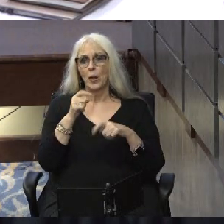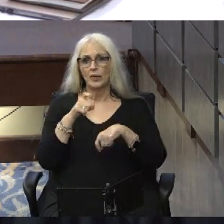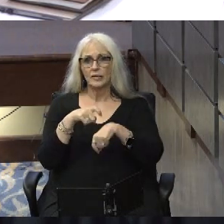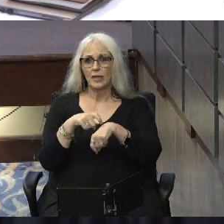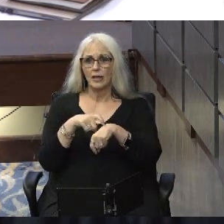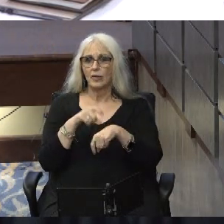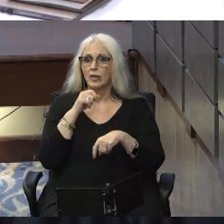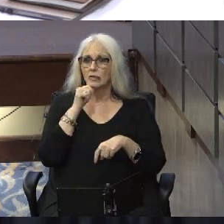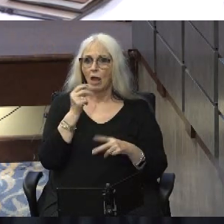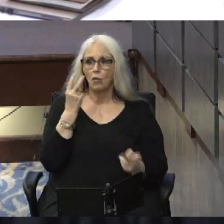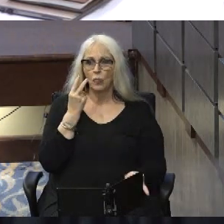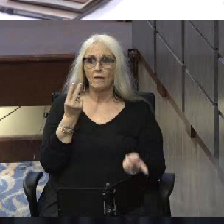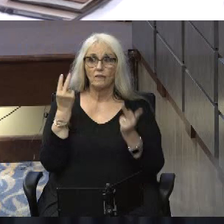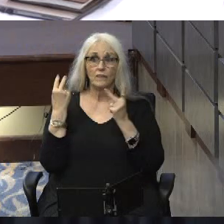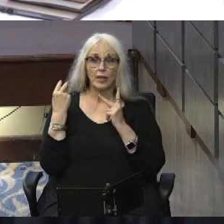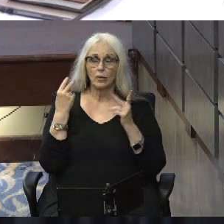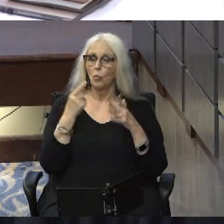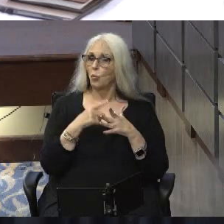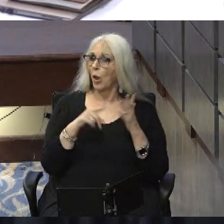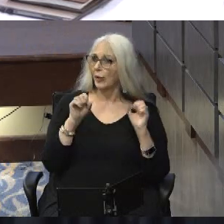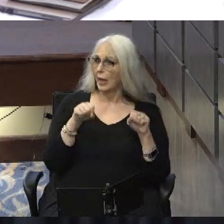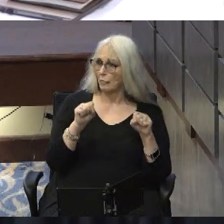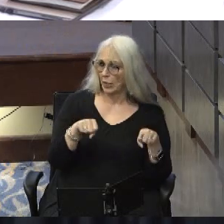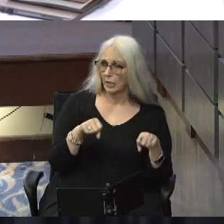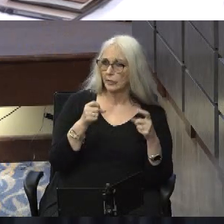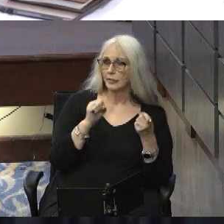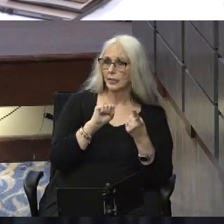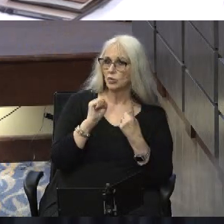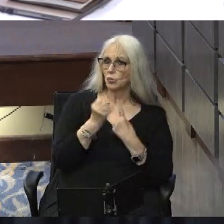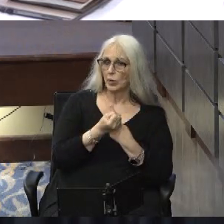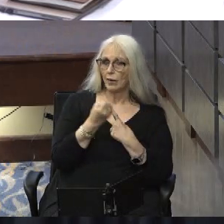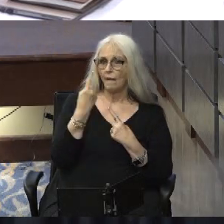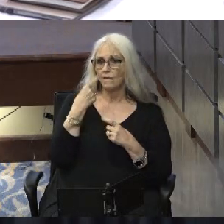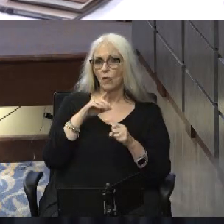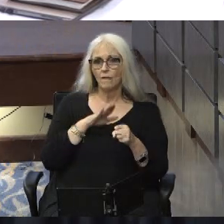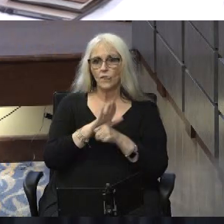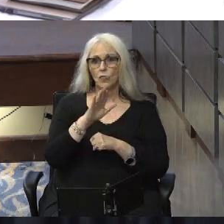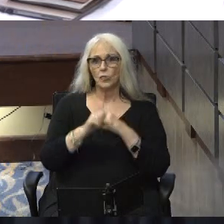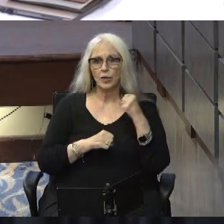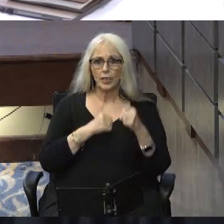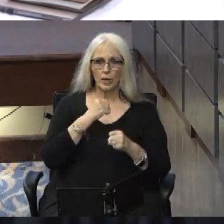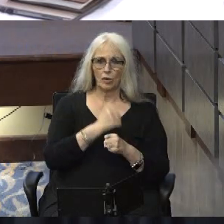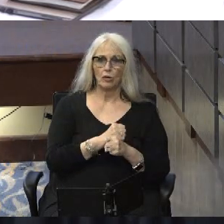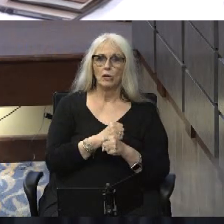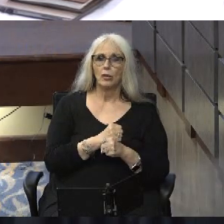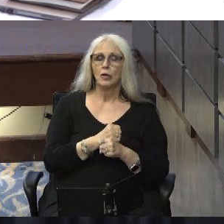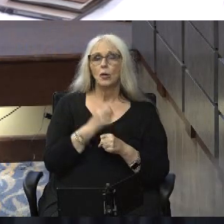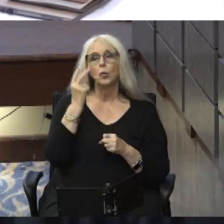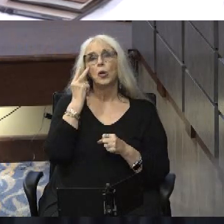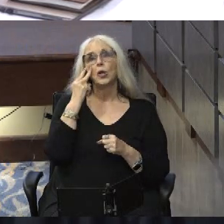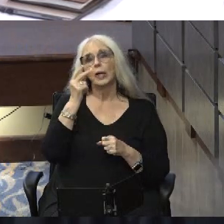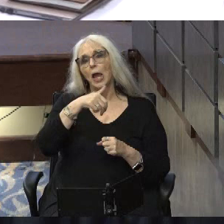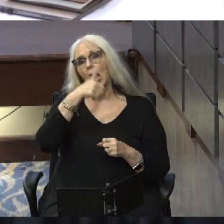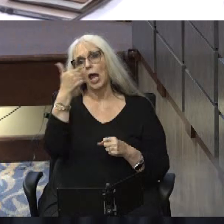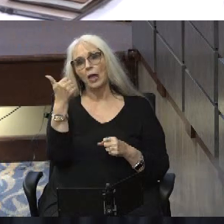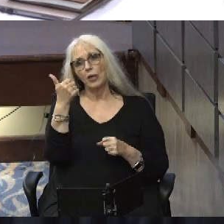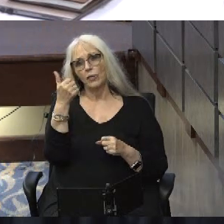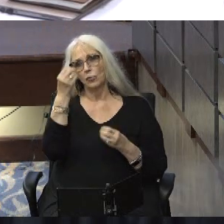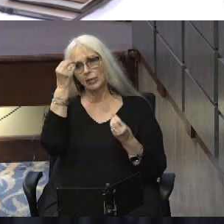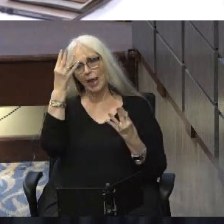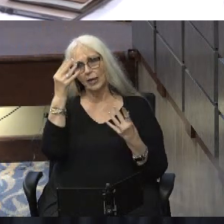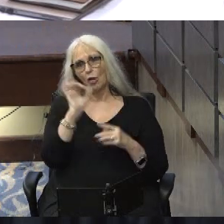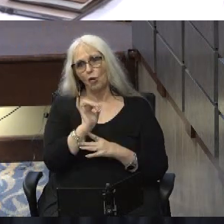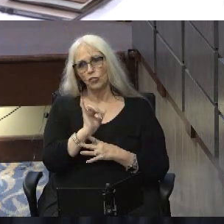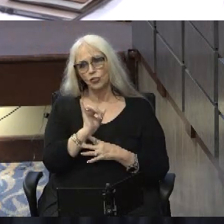not reflecting what could be the situation for an entire year. And so we looked at other data also. And I mentioned